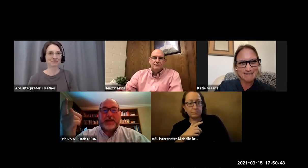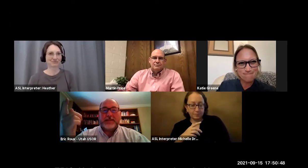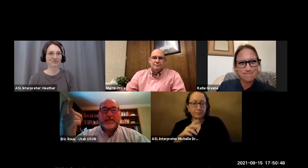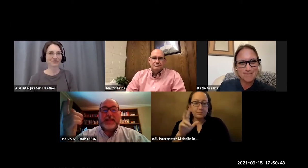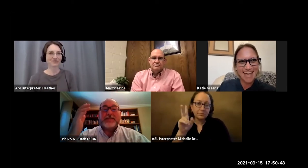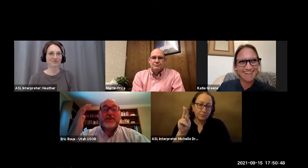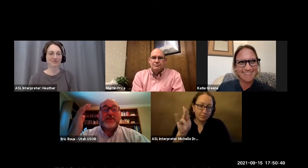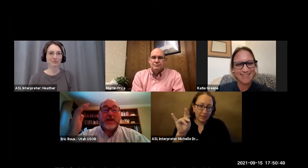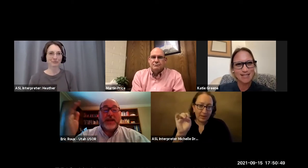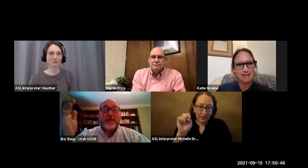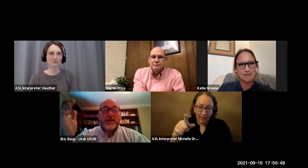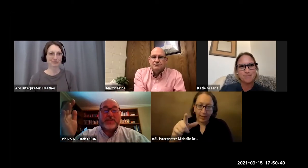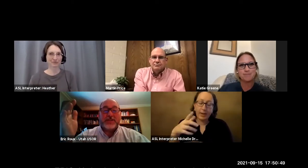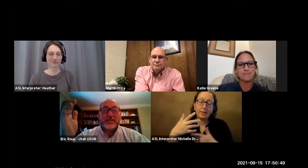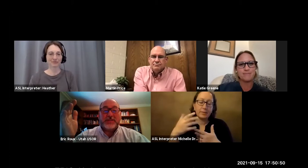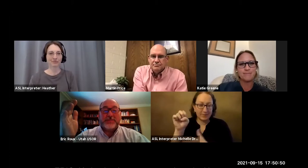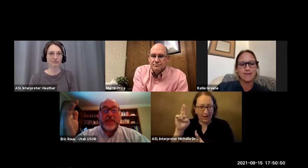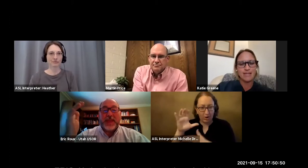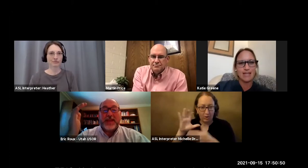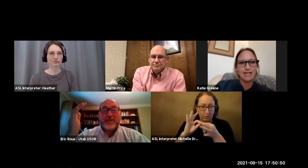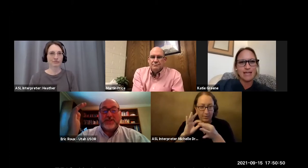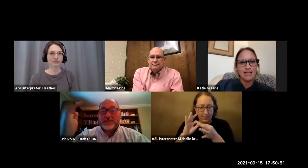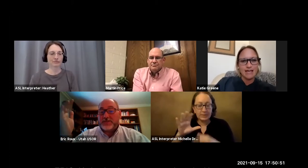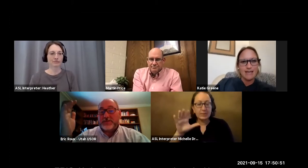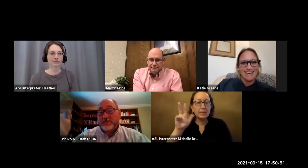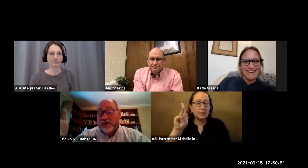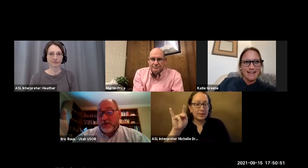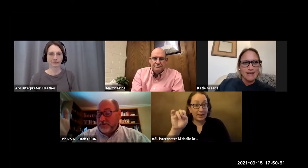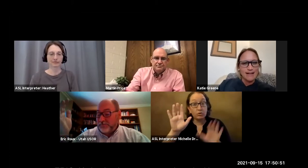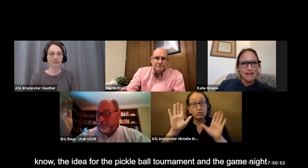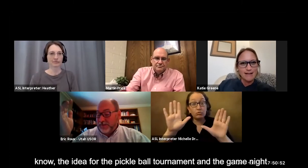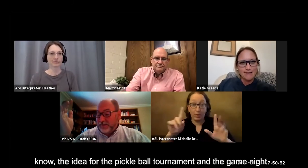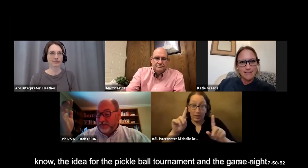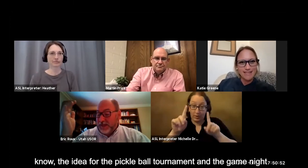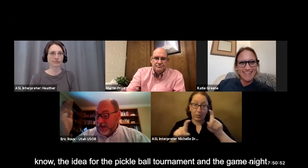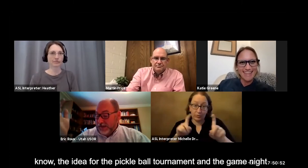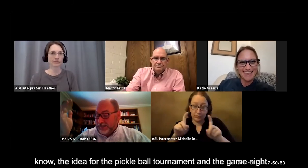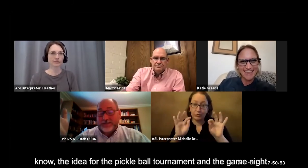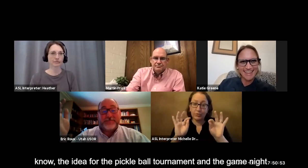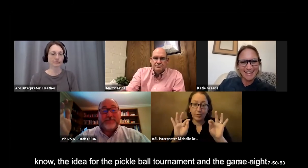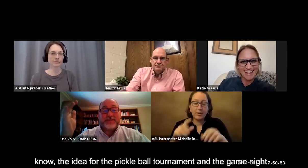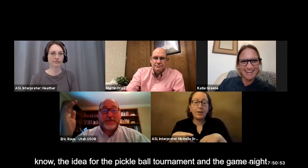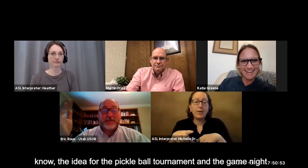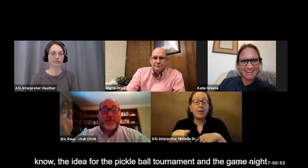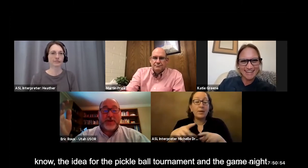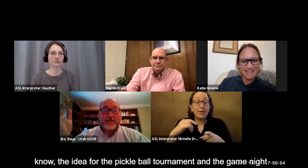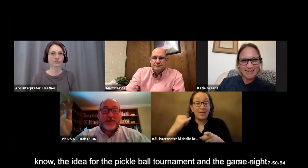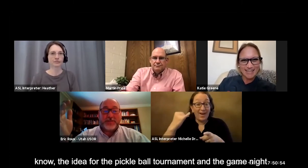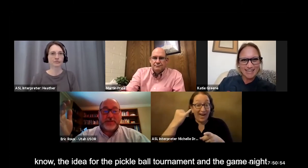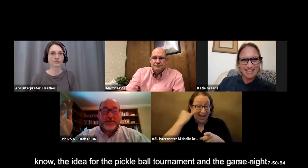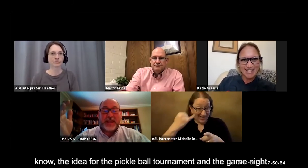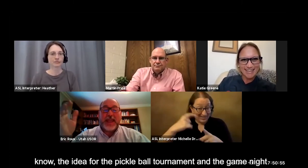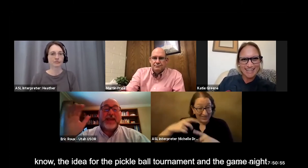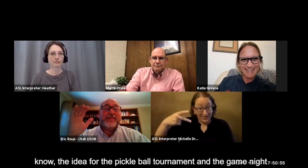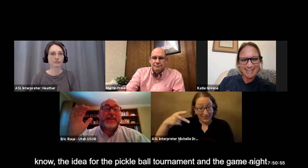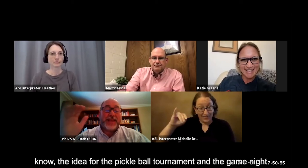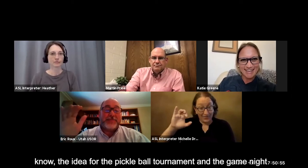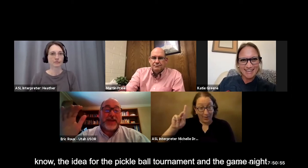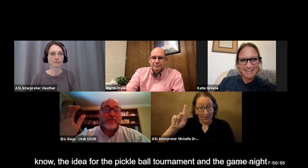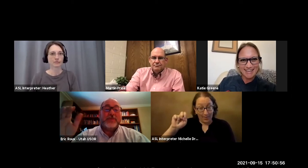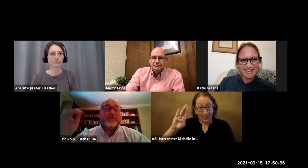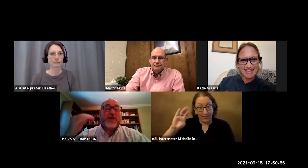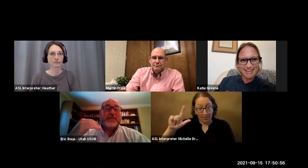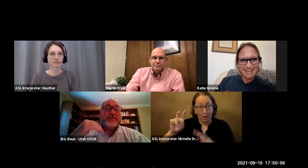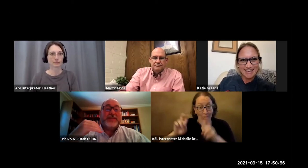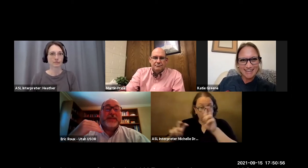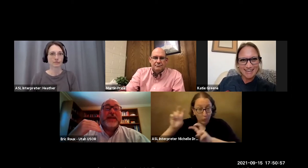Katie, that's a great question. And just so you know, the idea for the pickleball tournament and the game